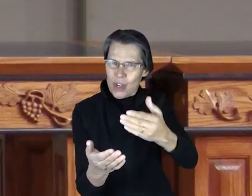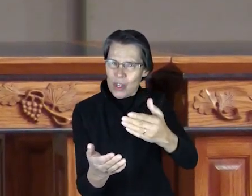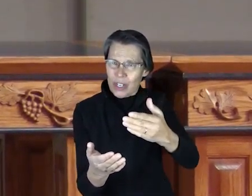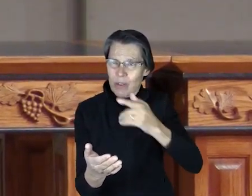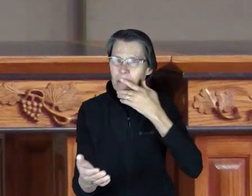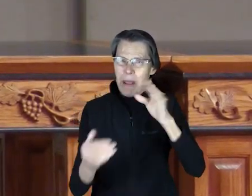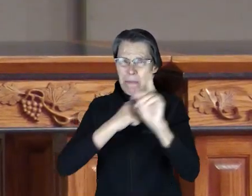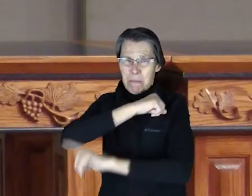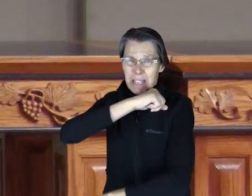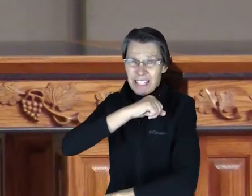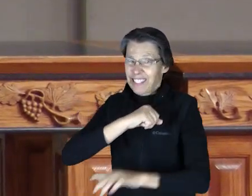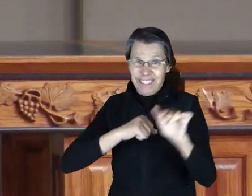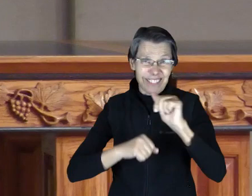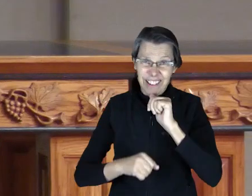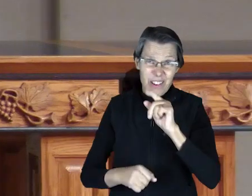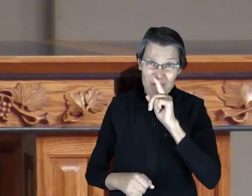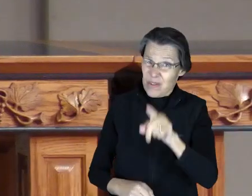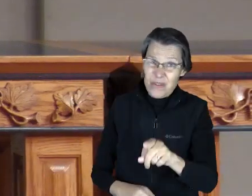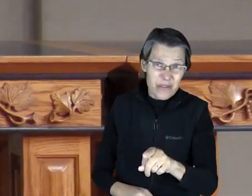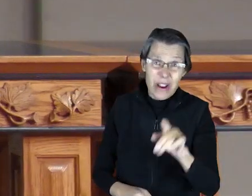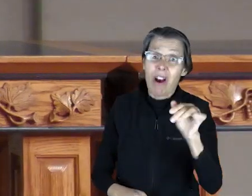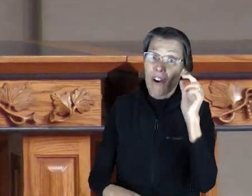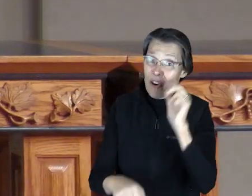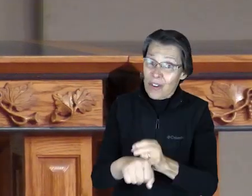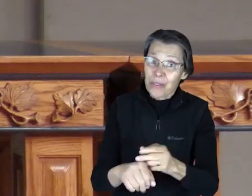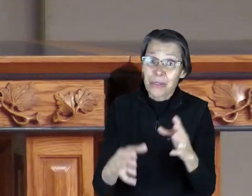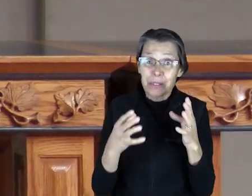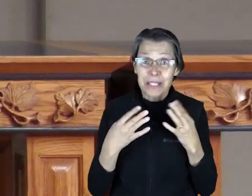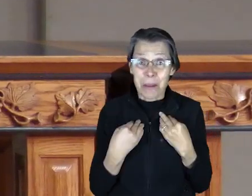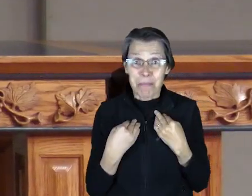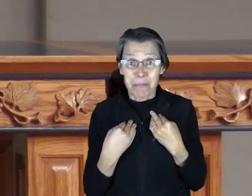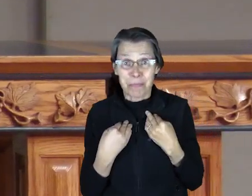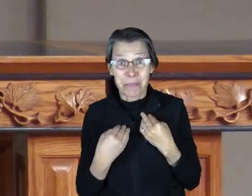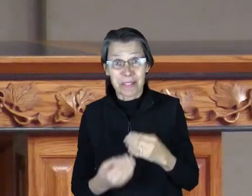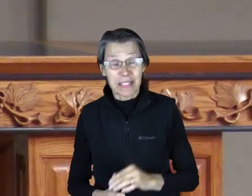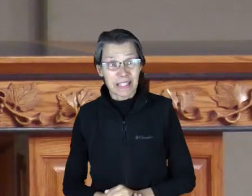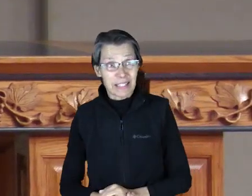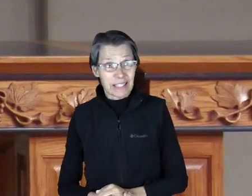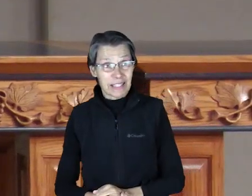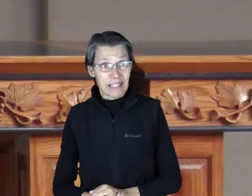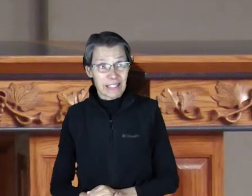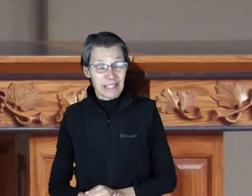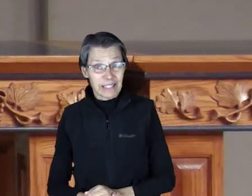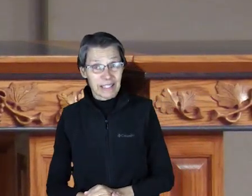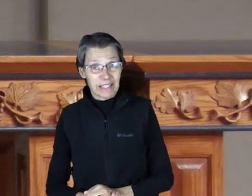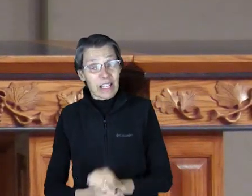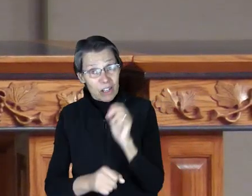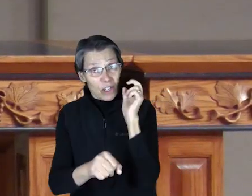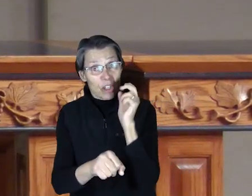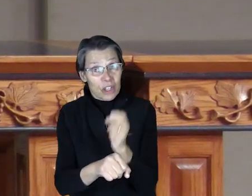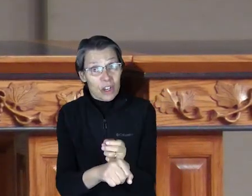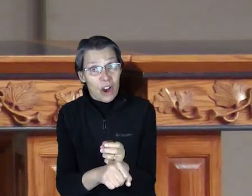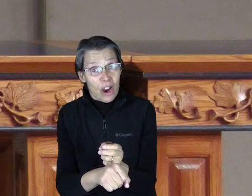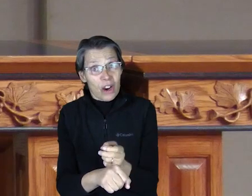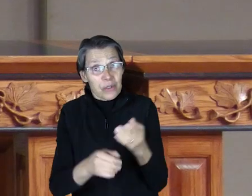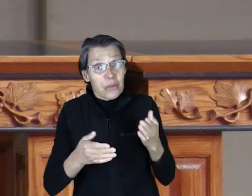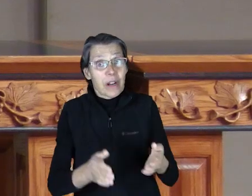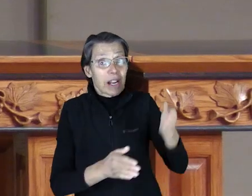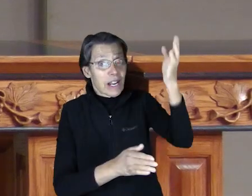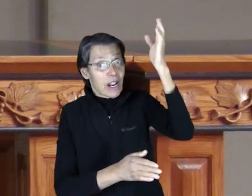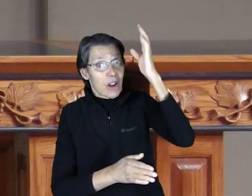tell the difference. Maybe it's letting go of that immature faith and allowing God to grow us